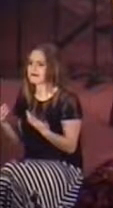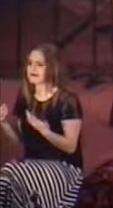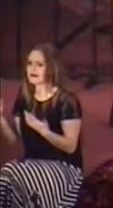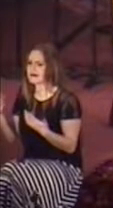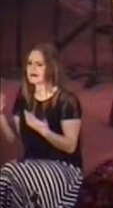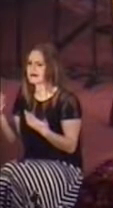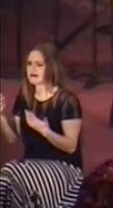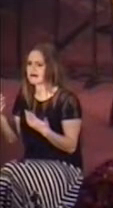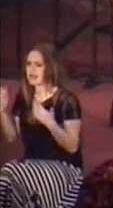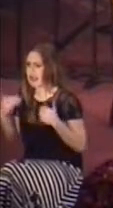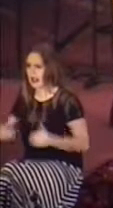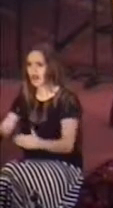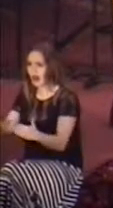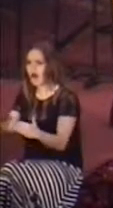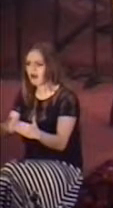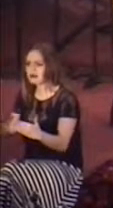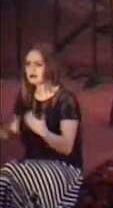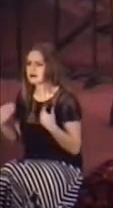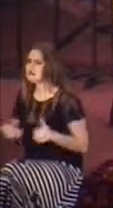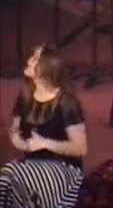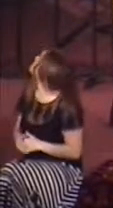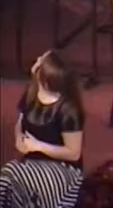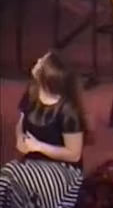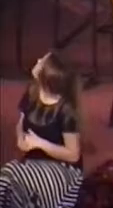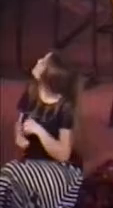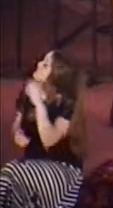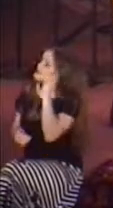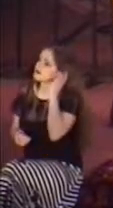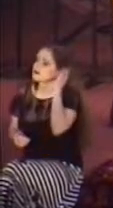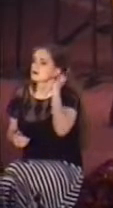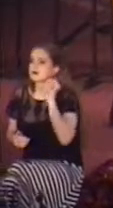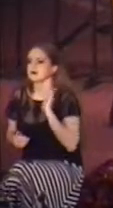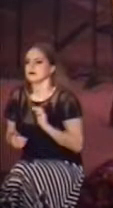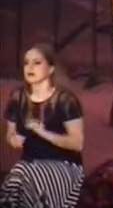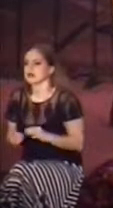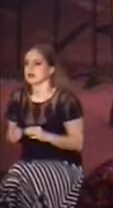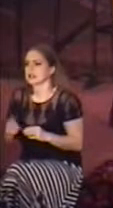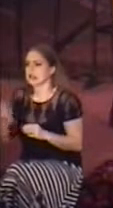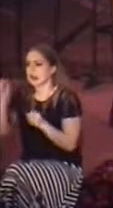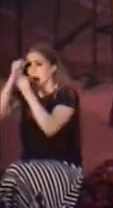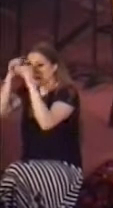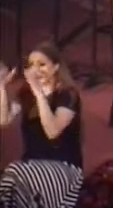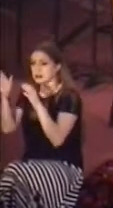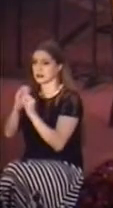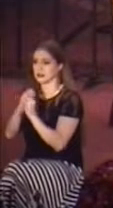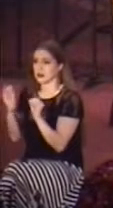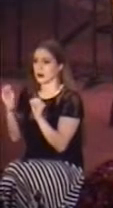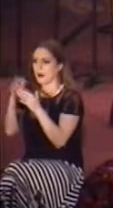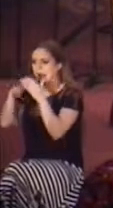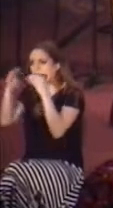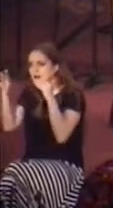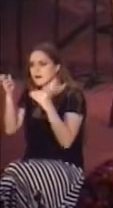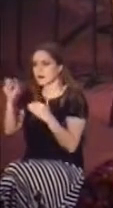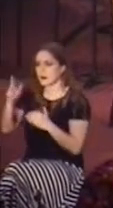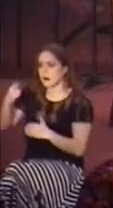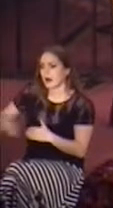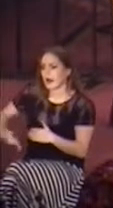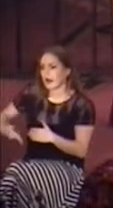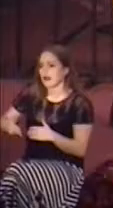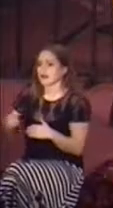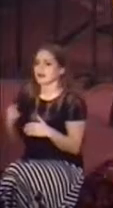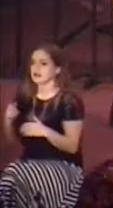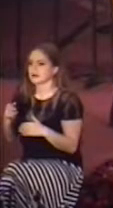Imagine. But the problem with that, one of his verses, imagine there's no heaven or hell. You can try. If you try, you can do that. And so a lot